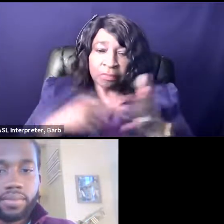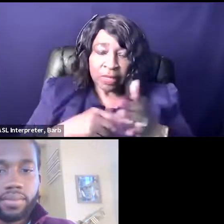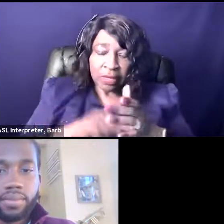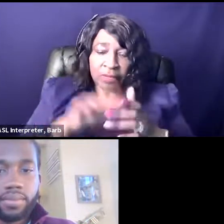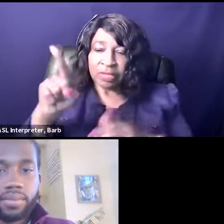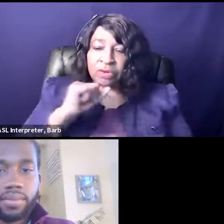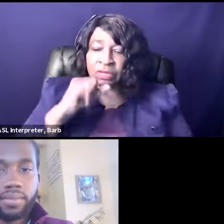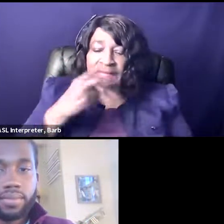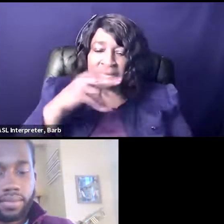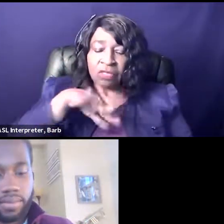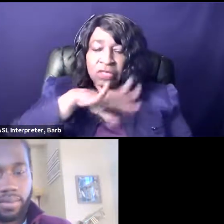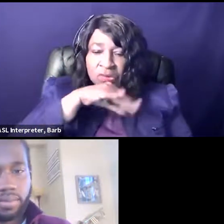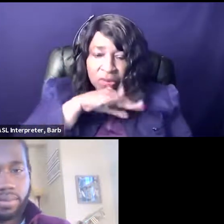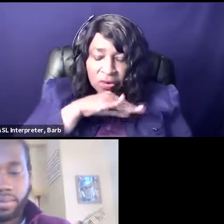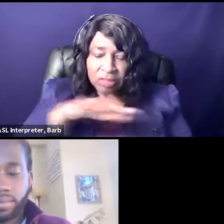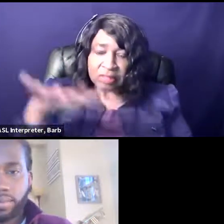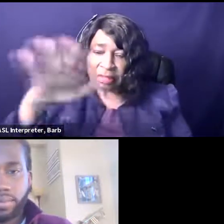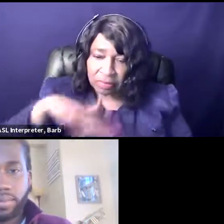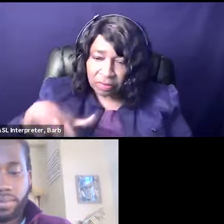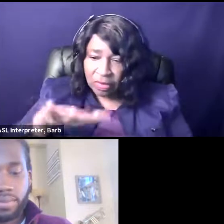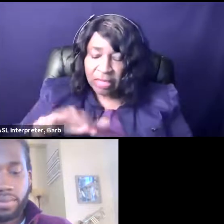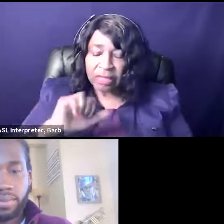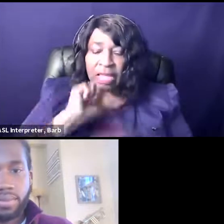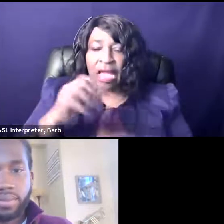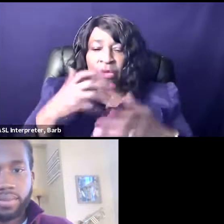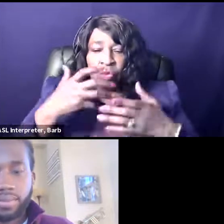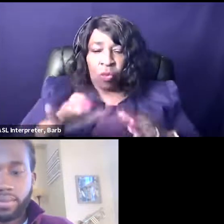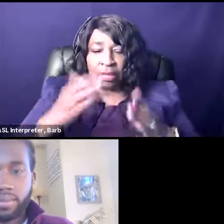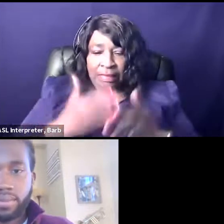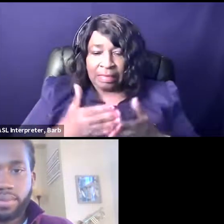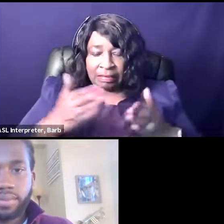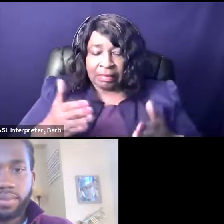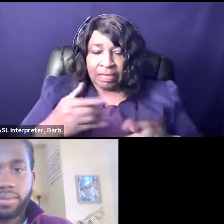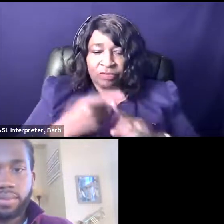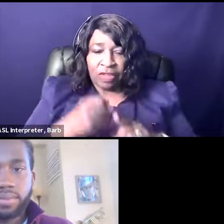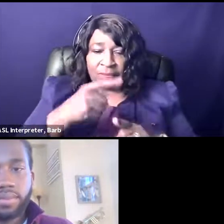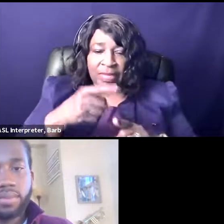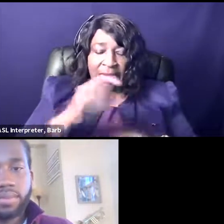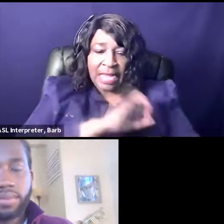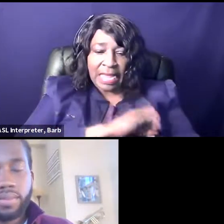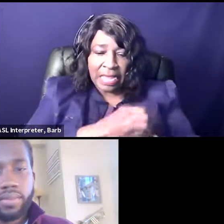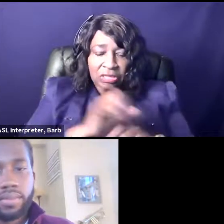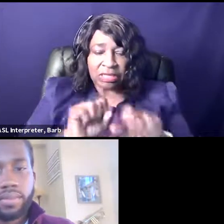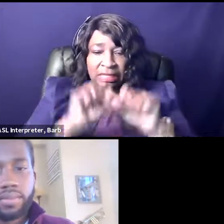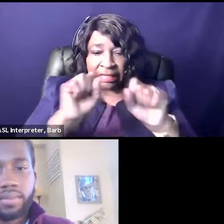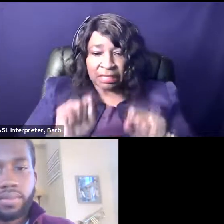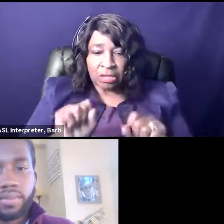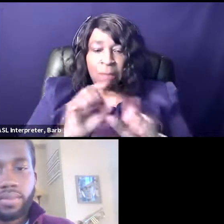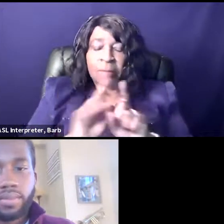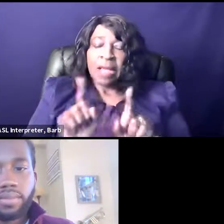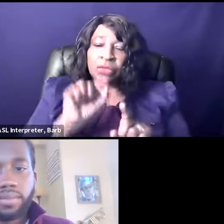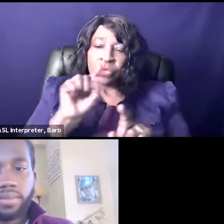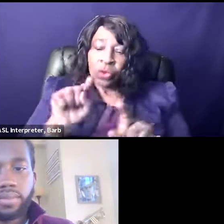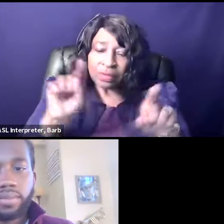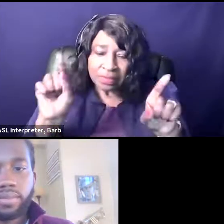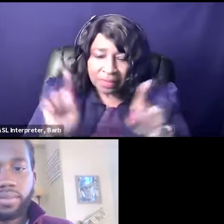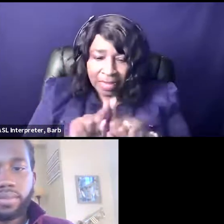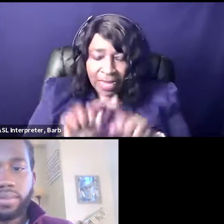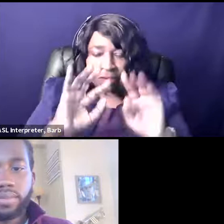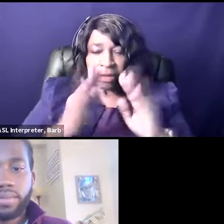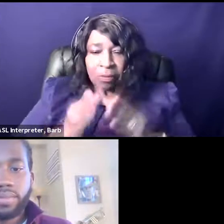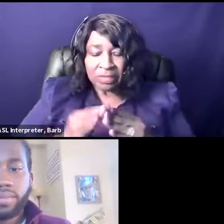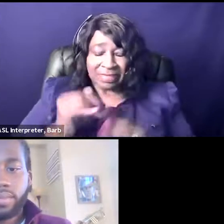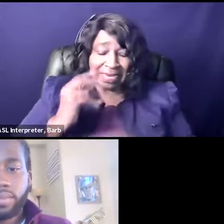or the unwanted elements of our energy system. But then those same communities that do see